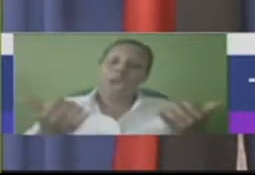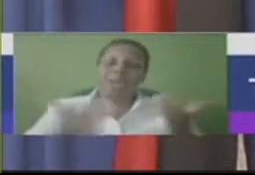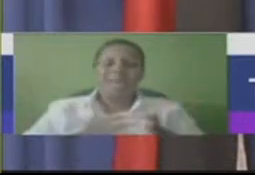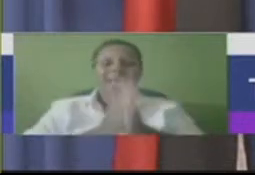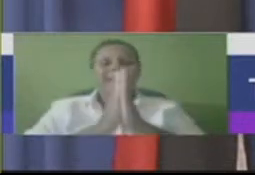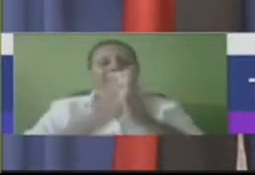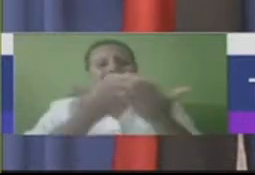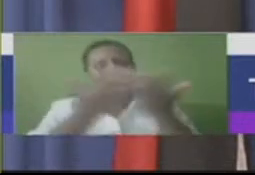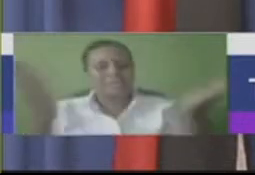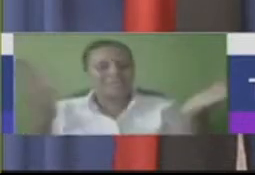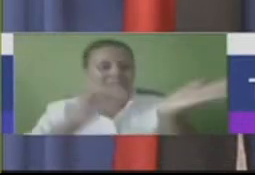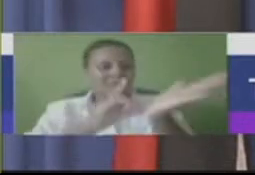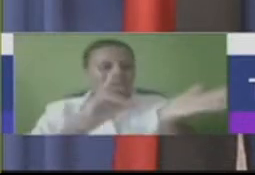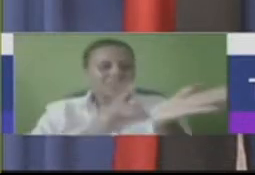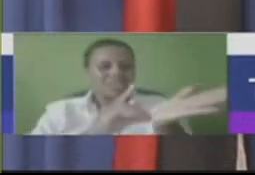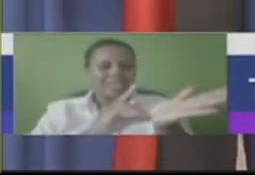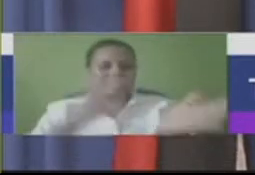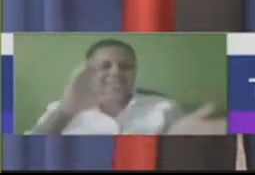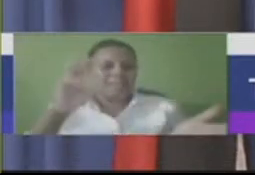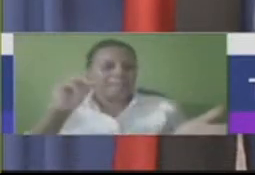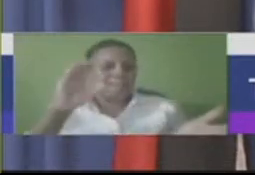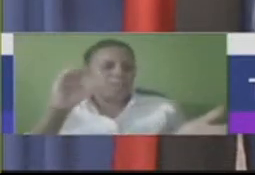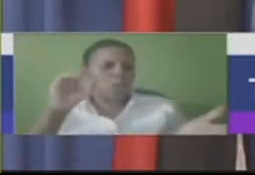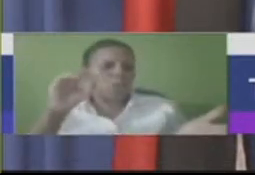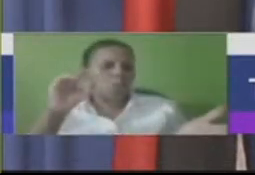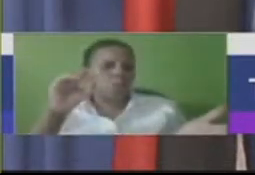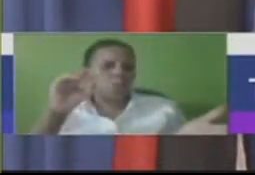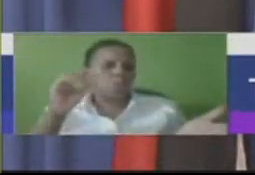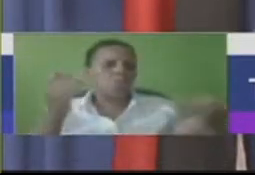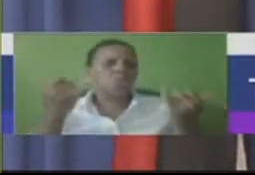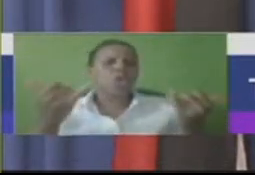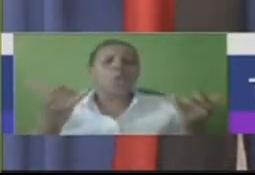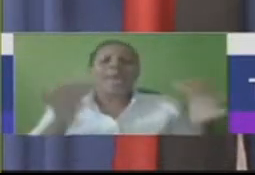stage to